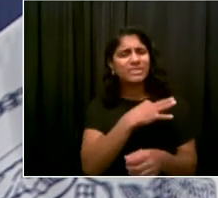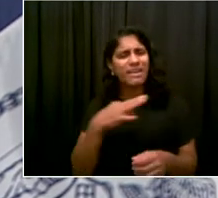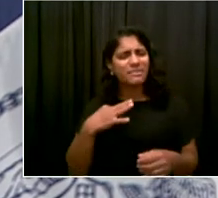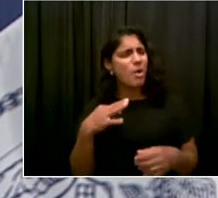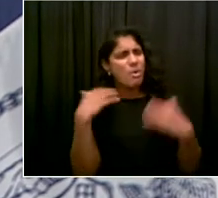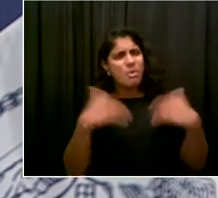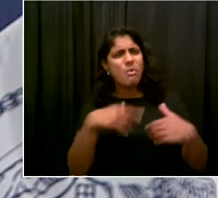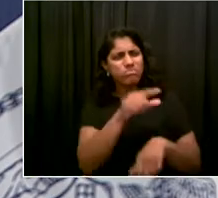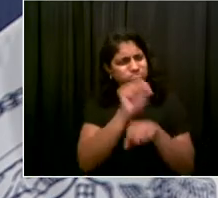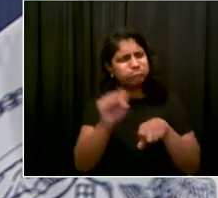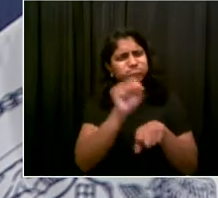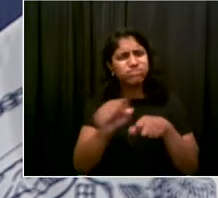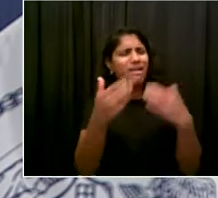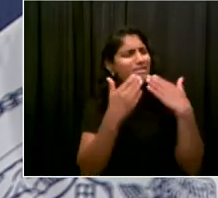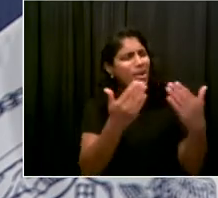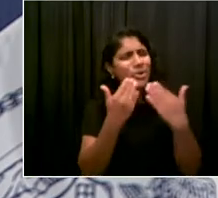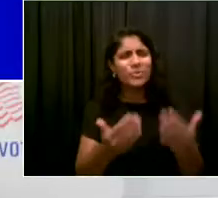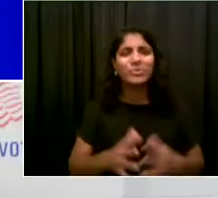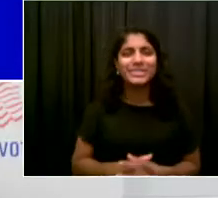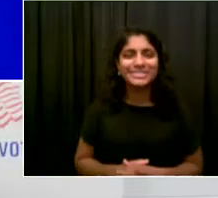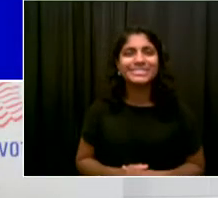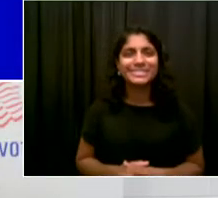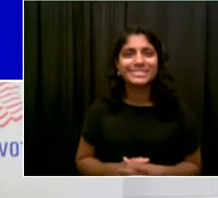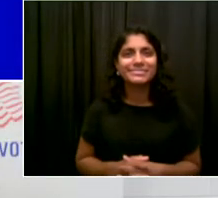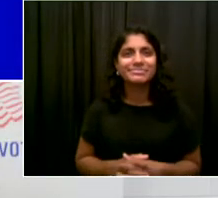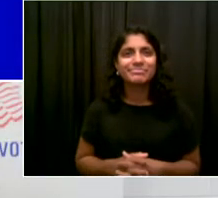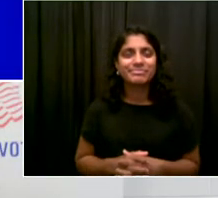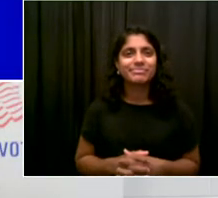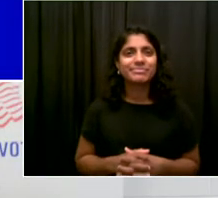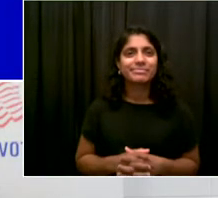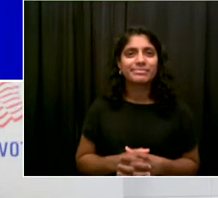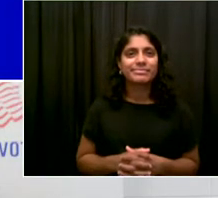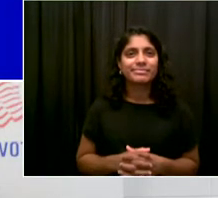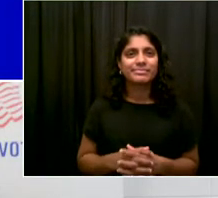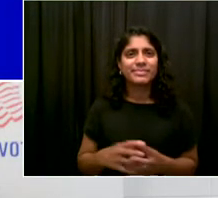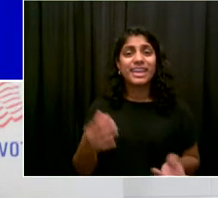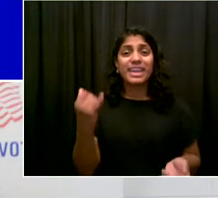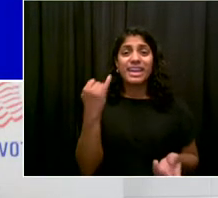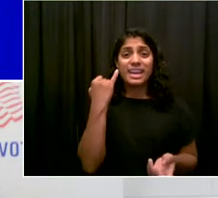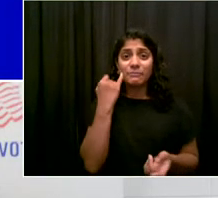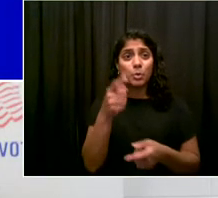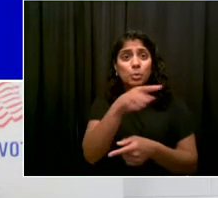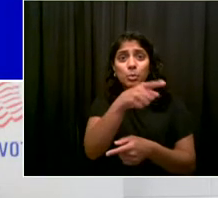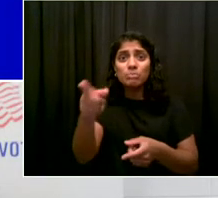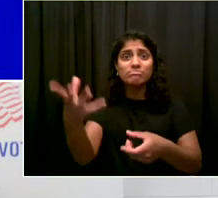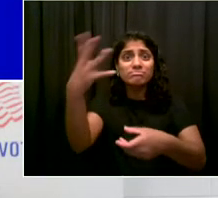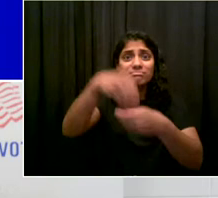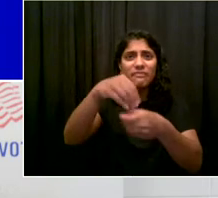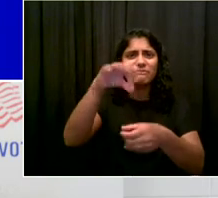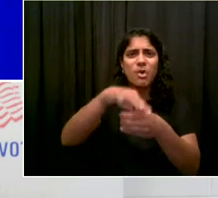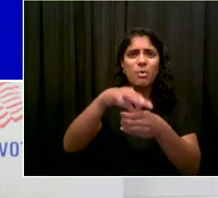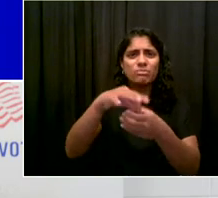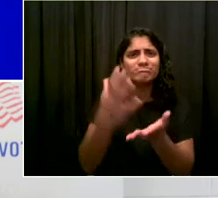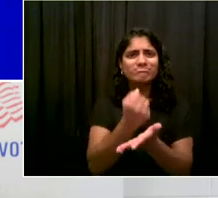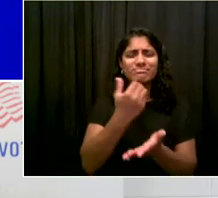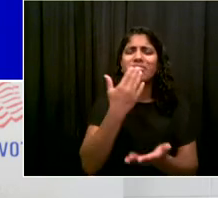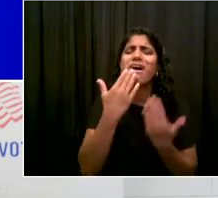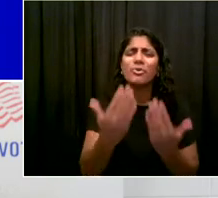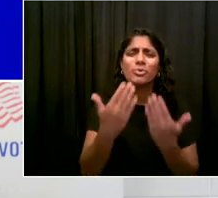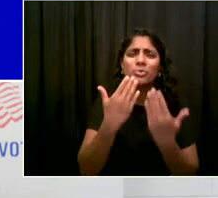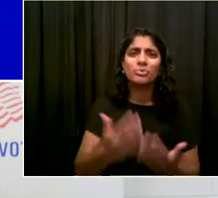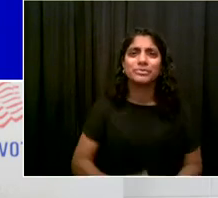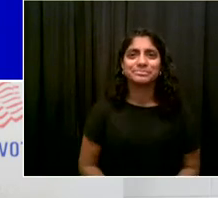We marked a powerful moment, an election as we are coming out of COVID, an election in the